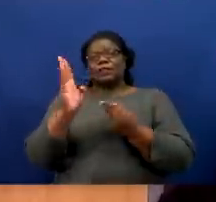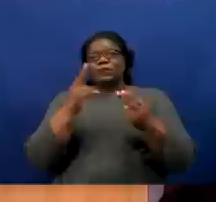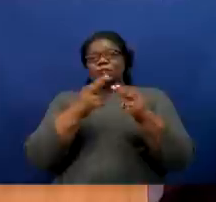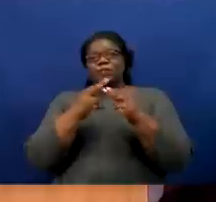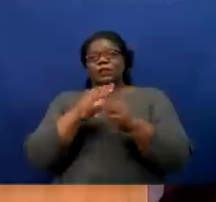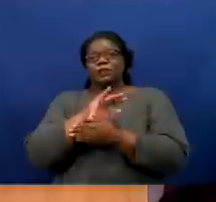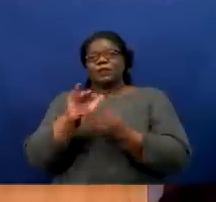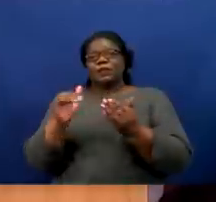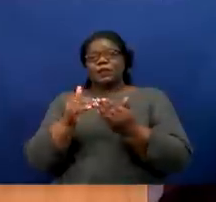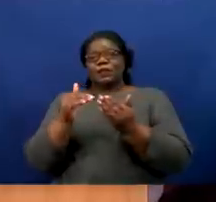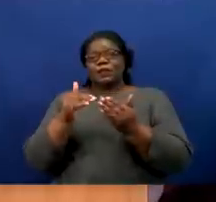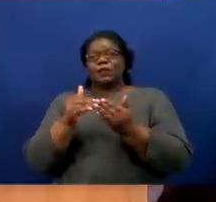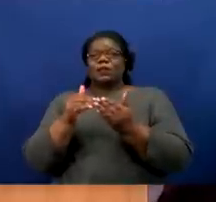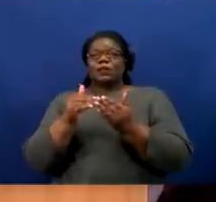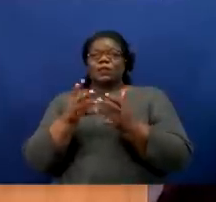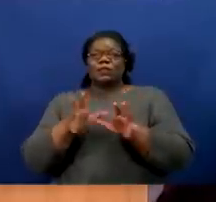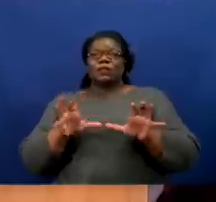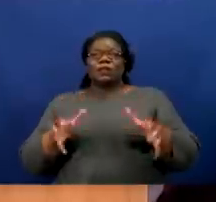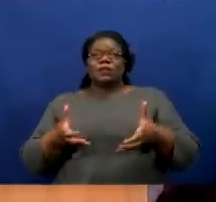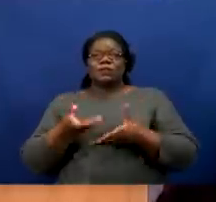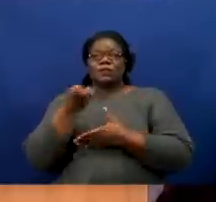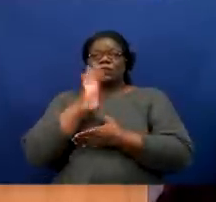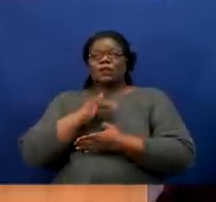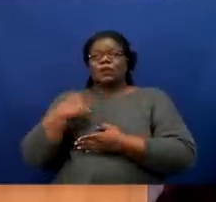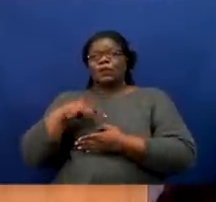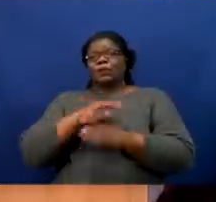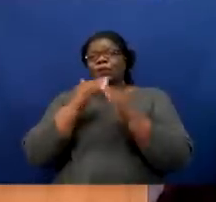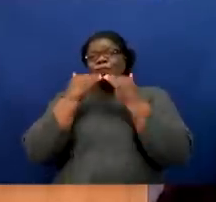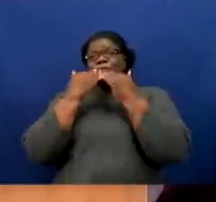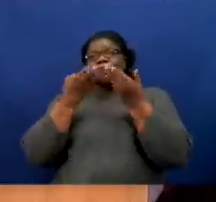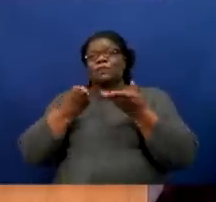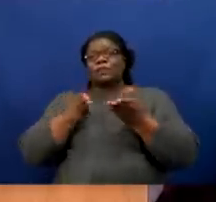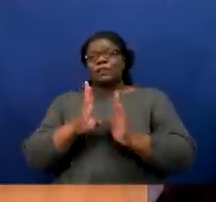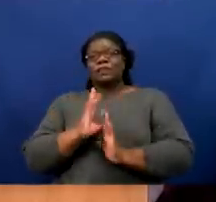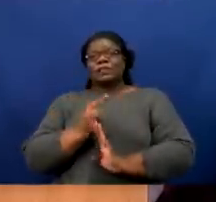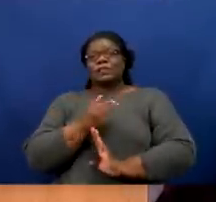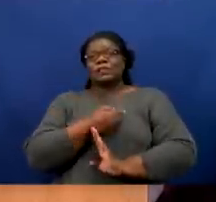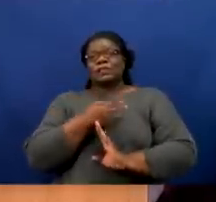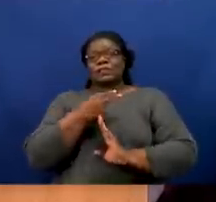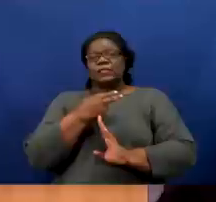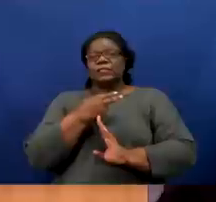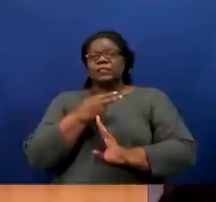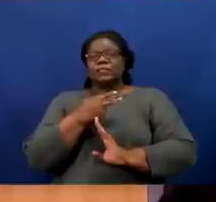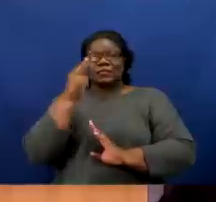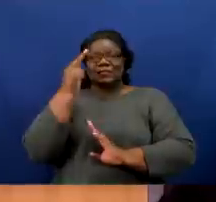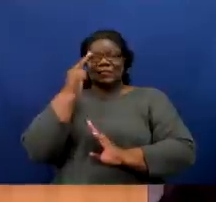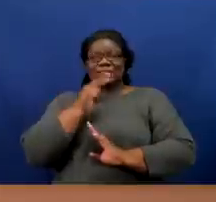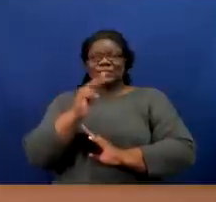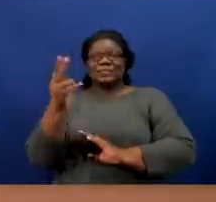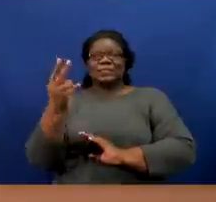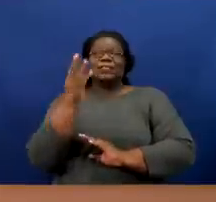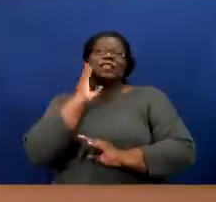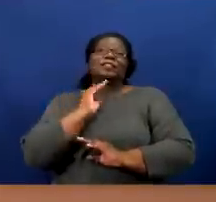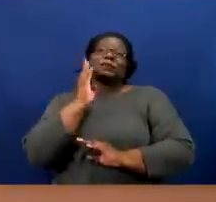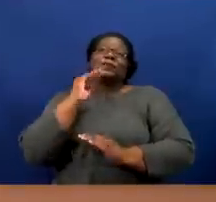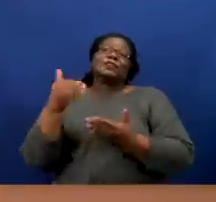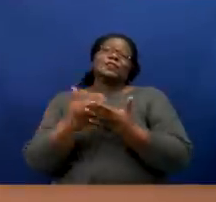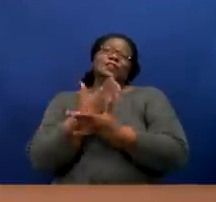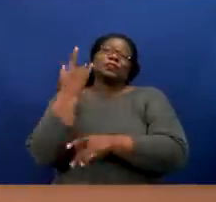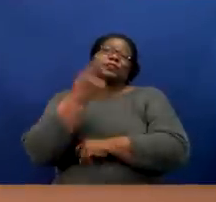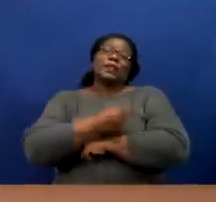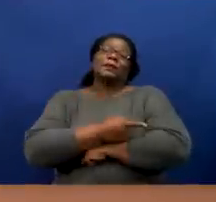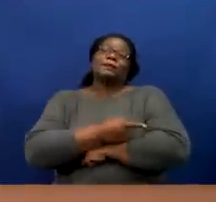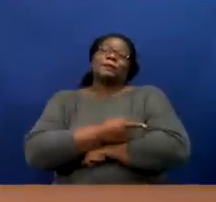in all the earth. God, we thank you. We thank you for allowing us to see the light of another day. We thank you